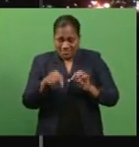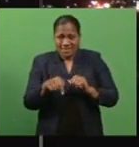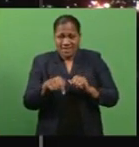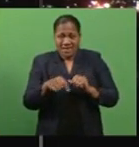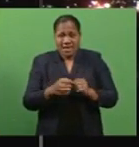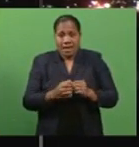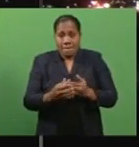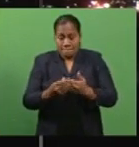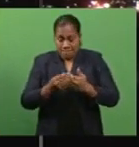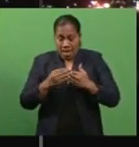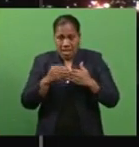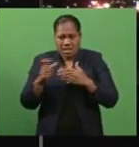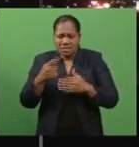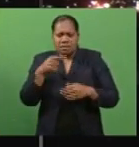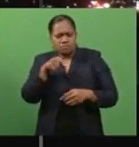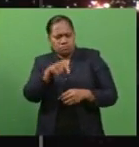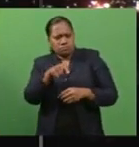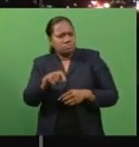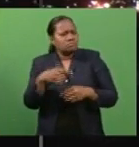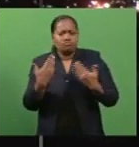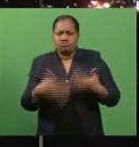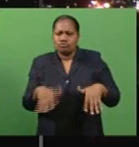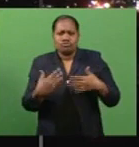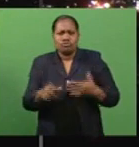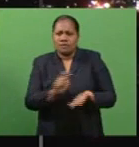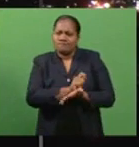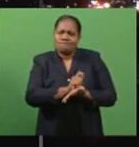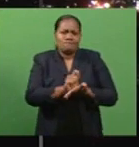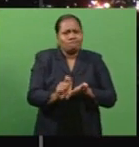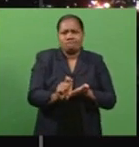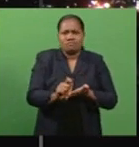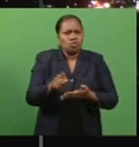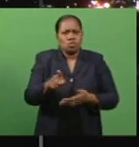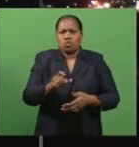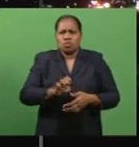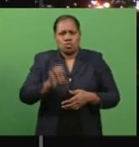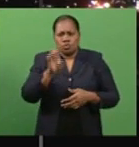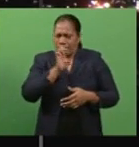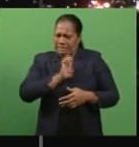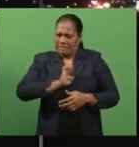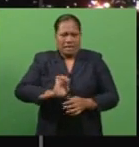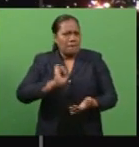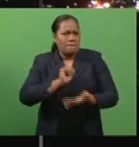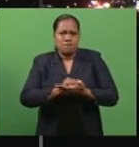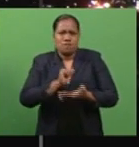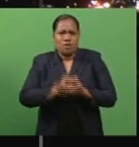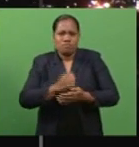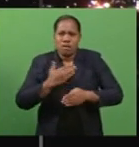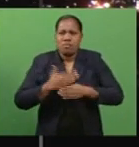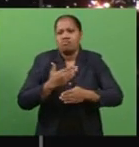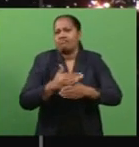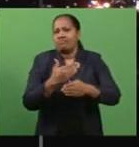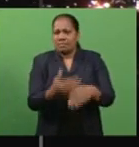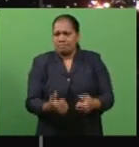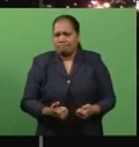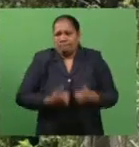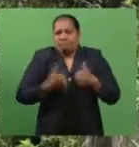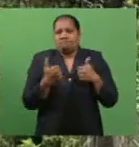to be very transparent and conducted himself ethically in all his dealings. Sanyani Mboila reports.